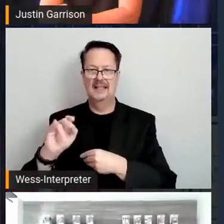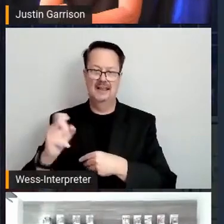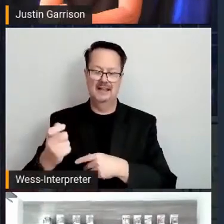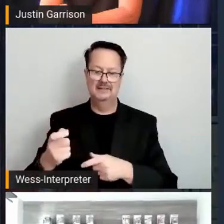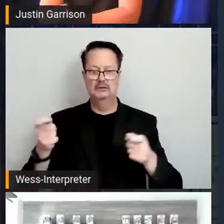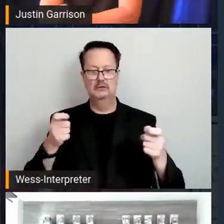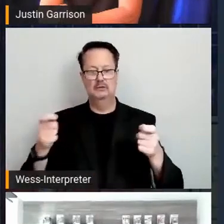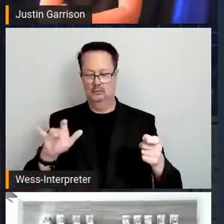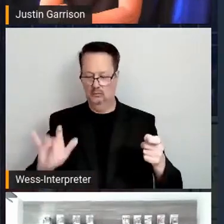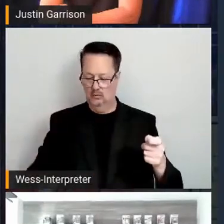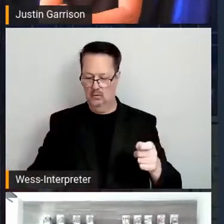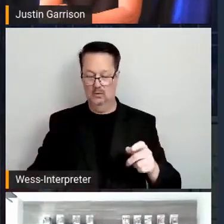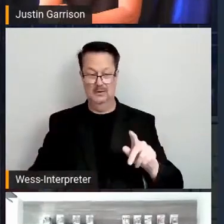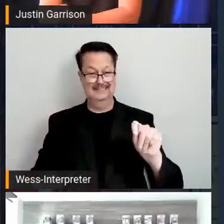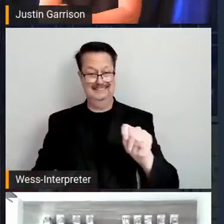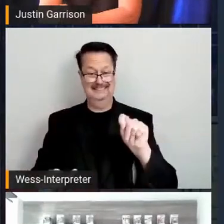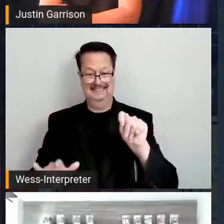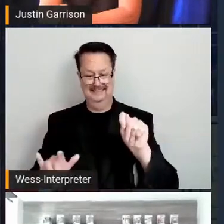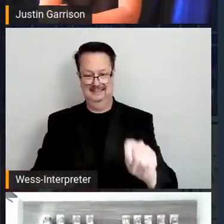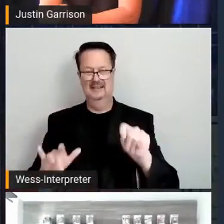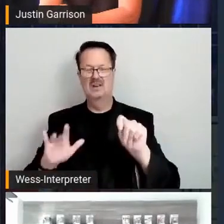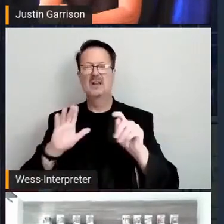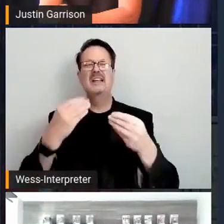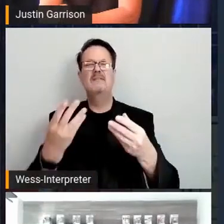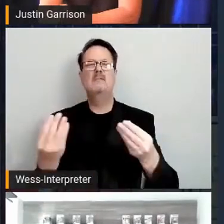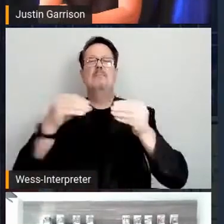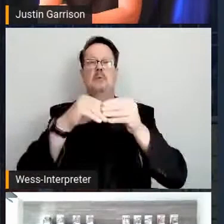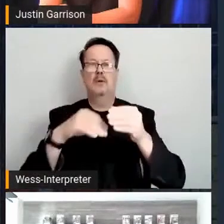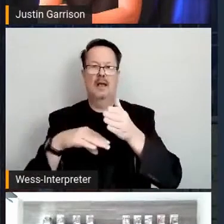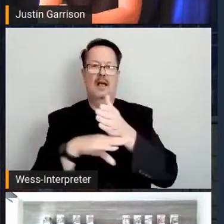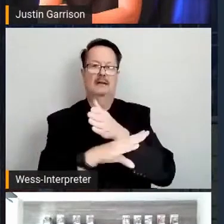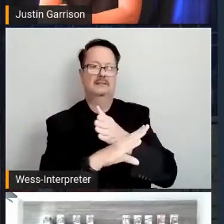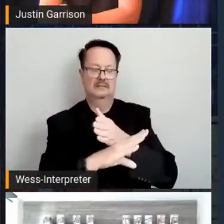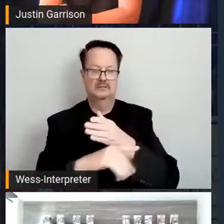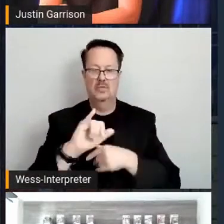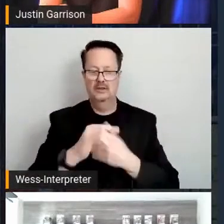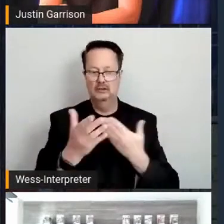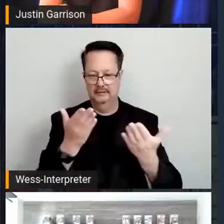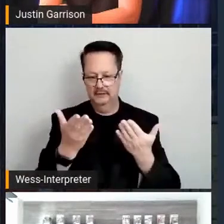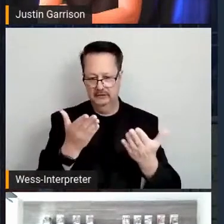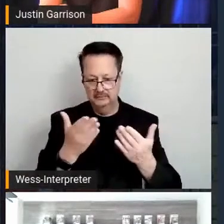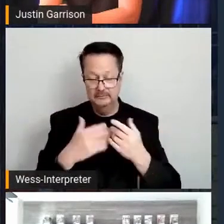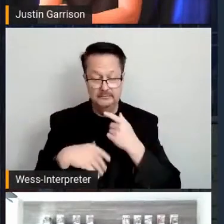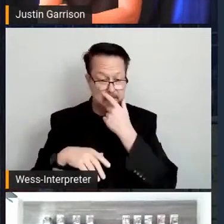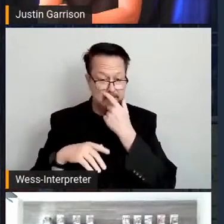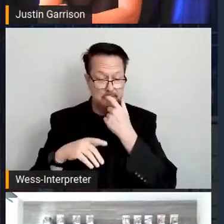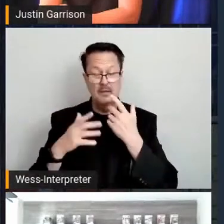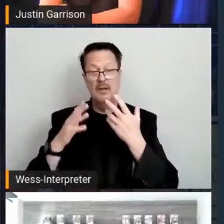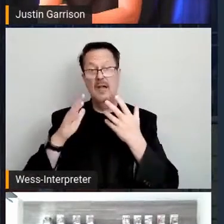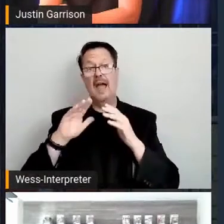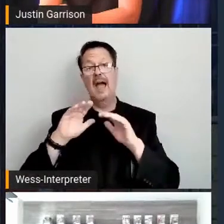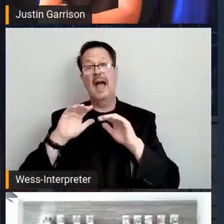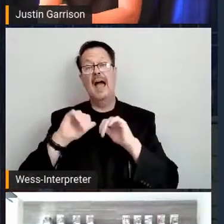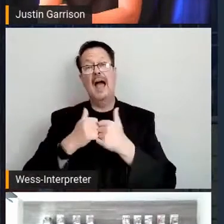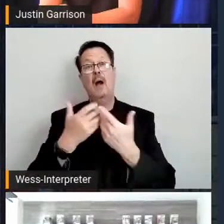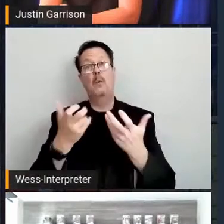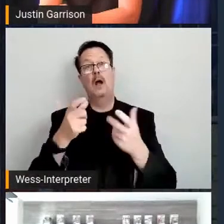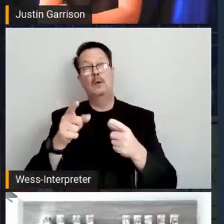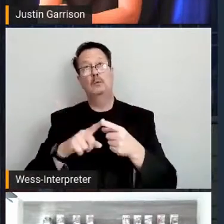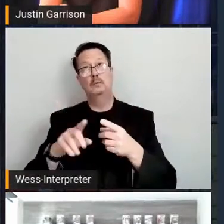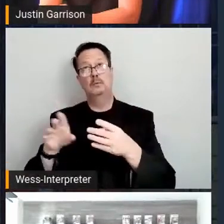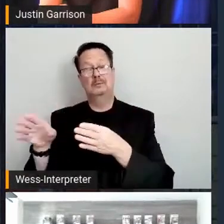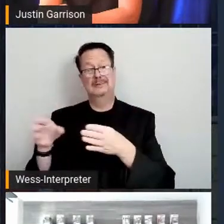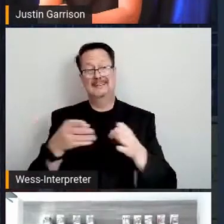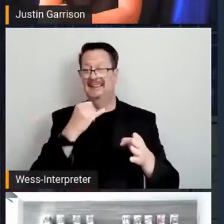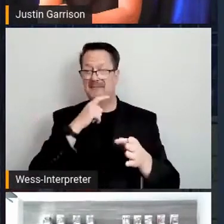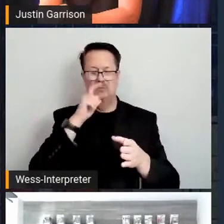would give you a little bit more access to that underlying server. And the direction we'd like you to take here is if you don't need